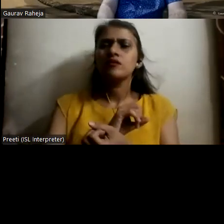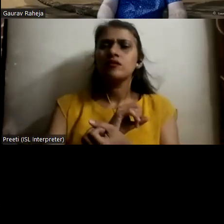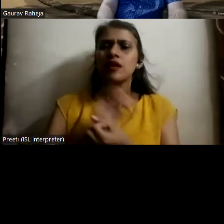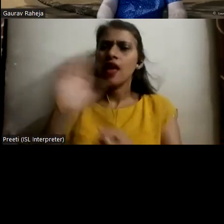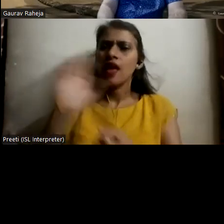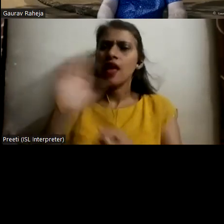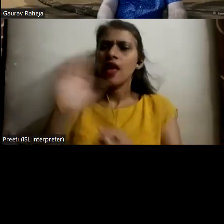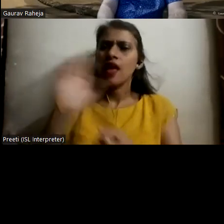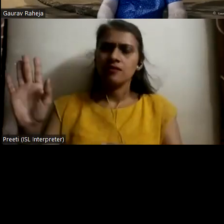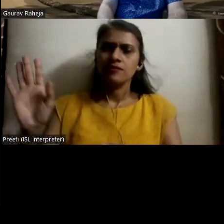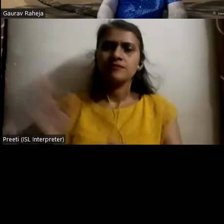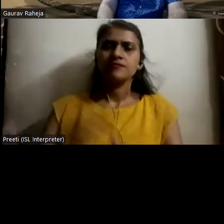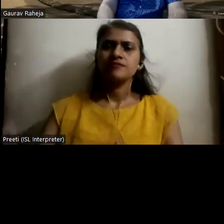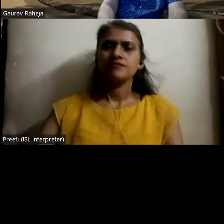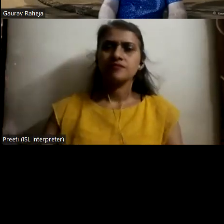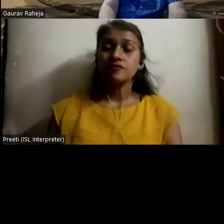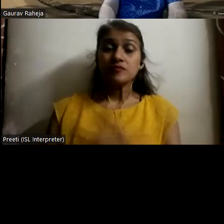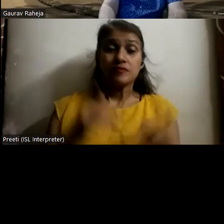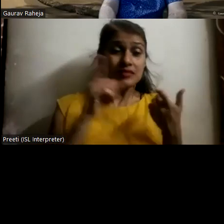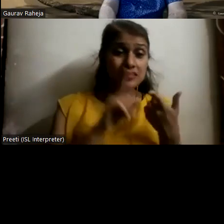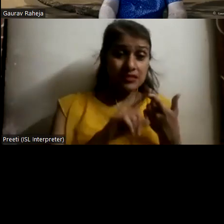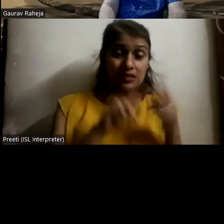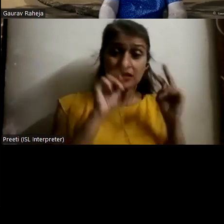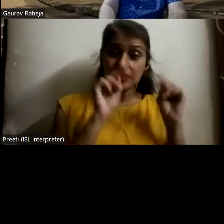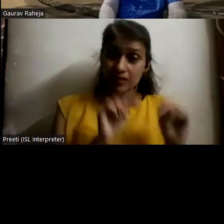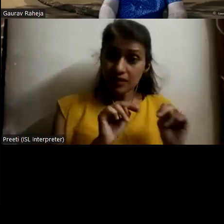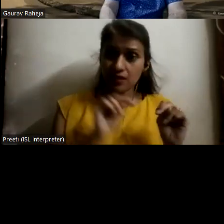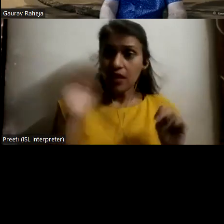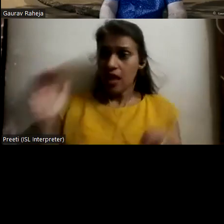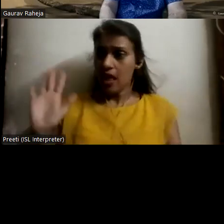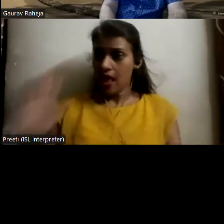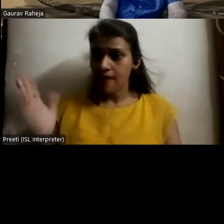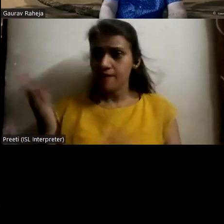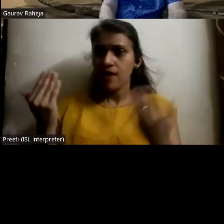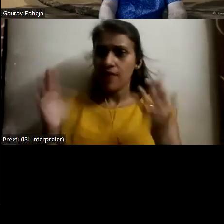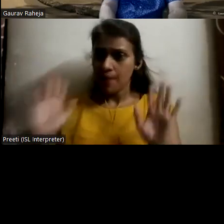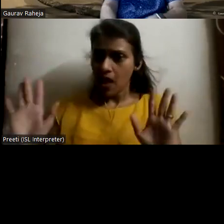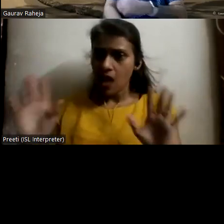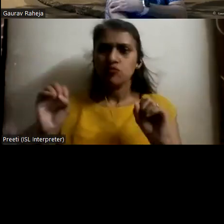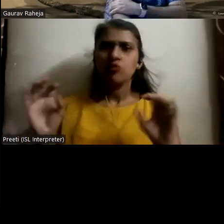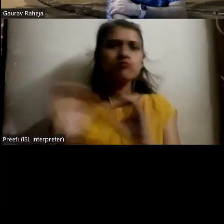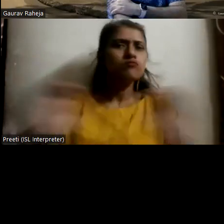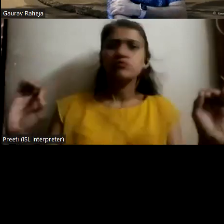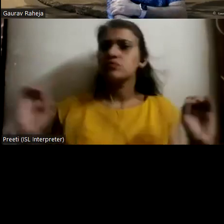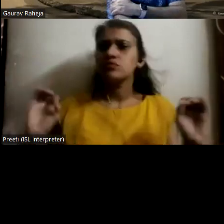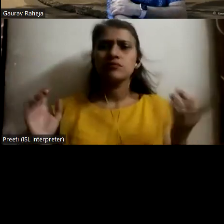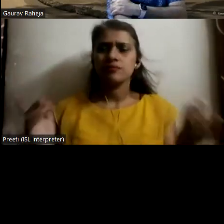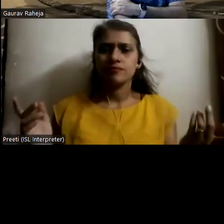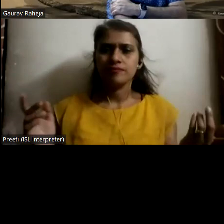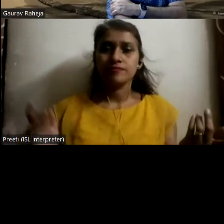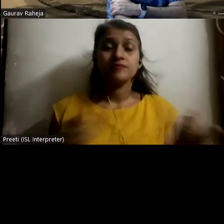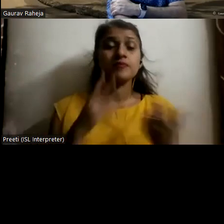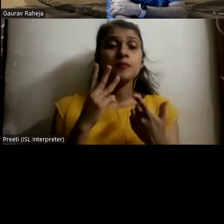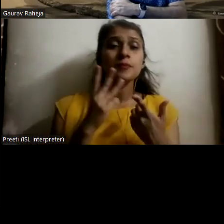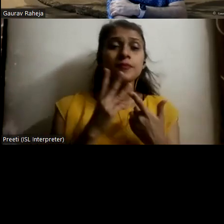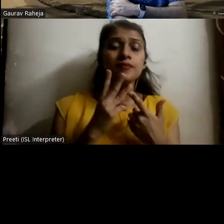of need whether that institution will be available to you or not. On the third side is the physicality of